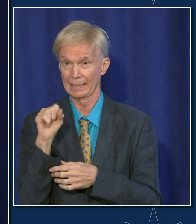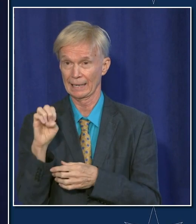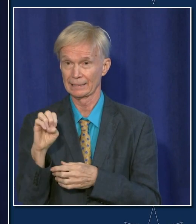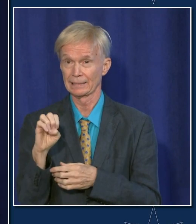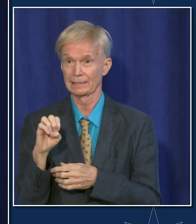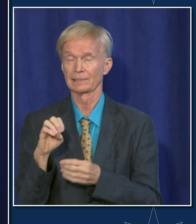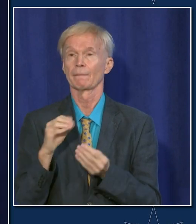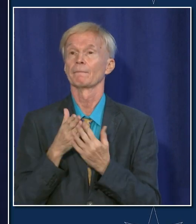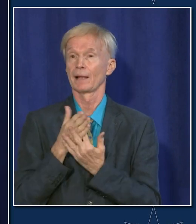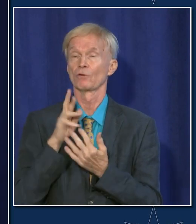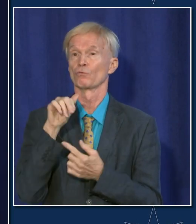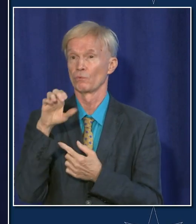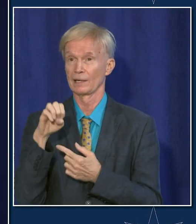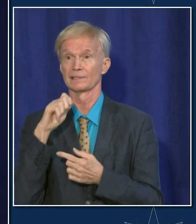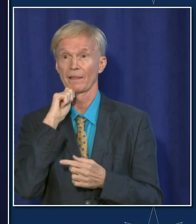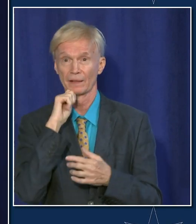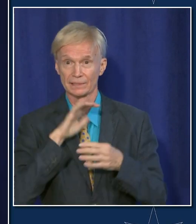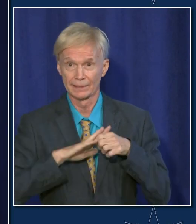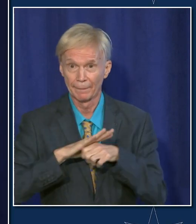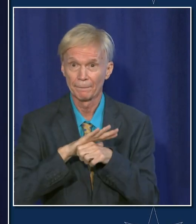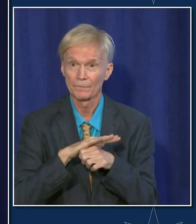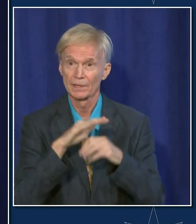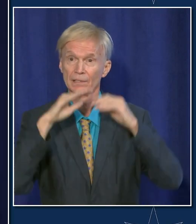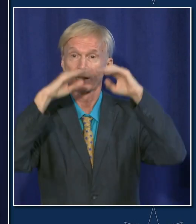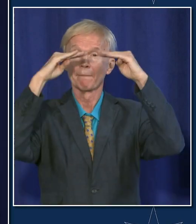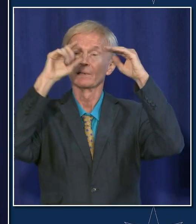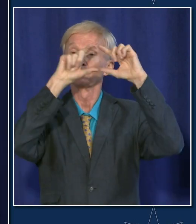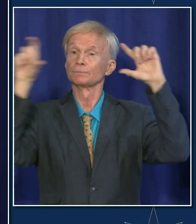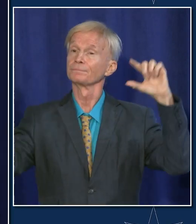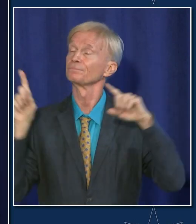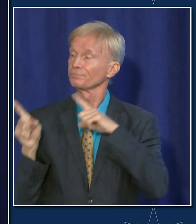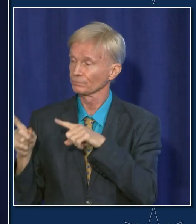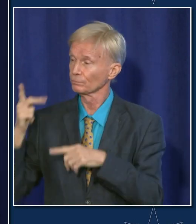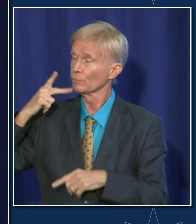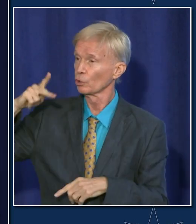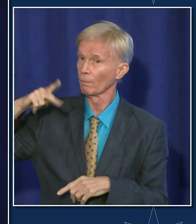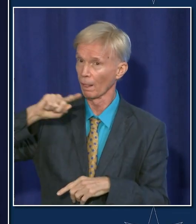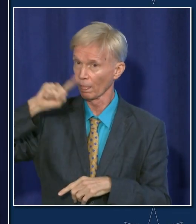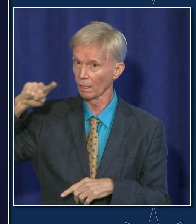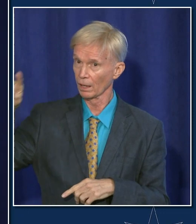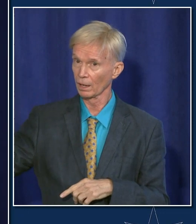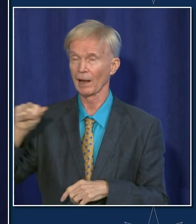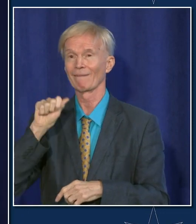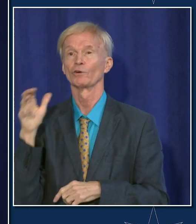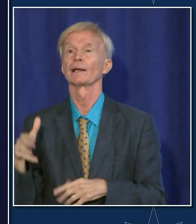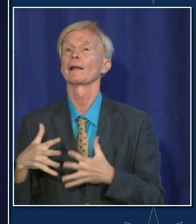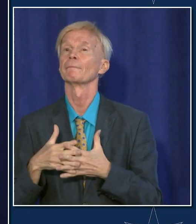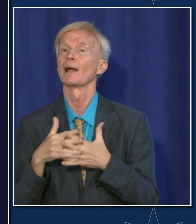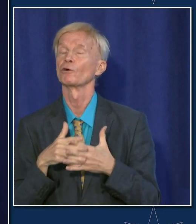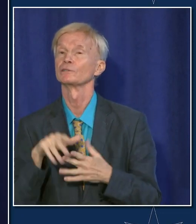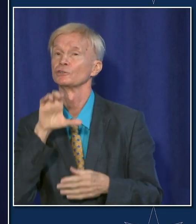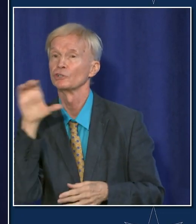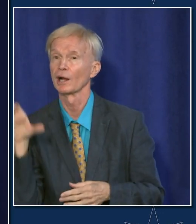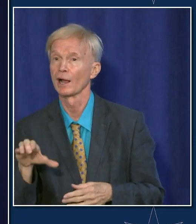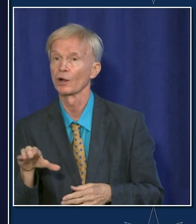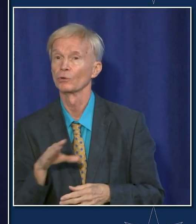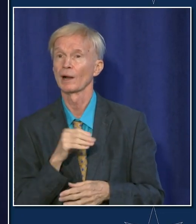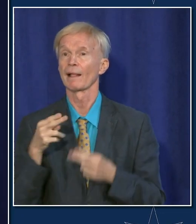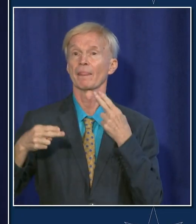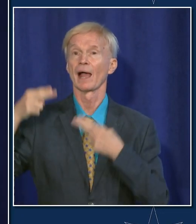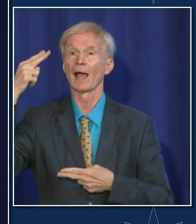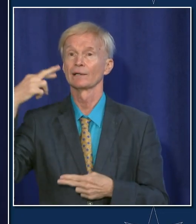race ethnicity, similarly, in the top graph here, for example, the purple represents African American Chicagoans, and the highest